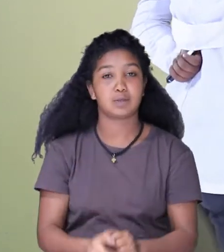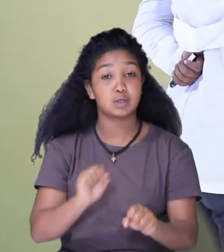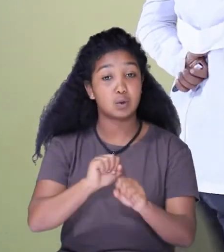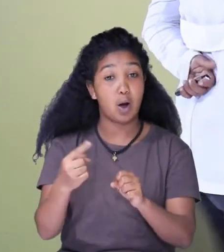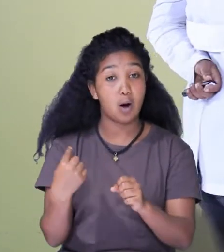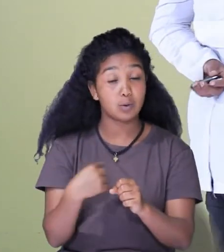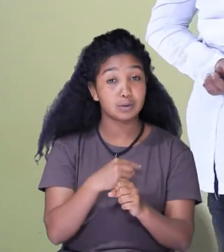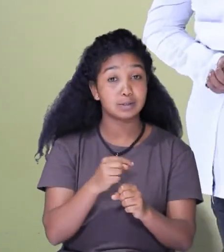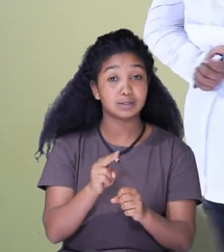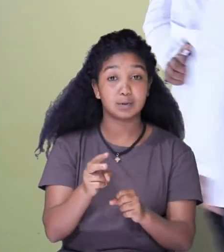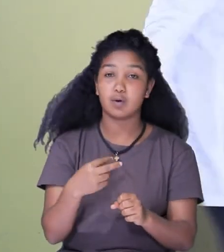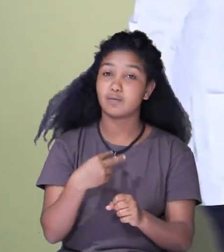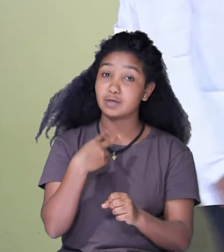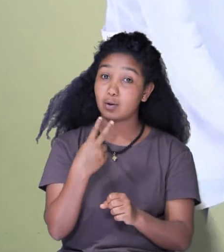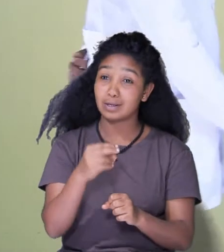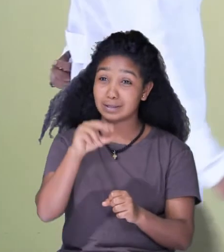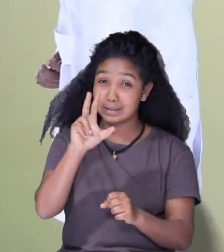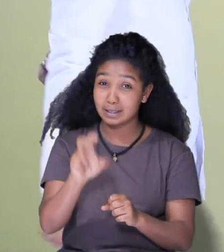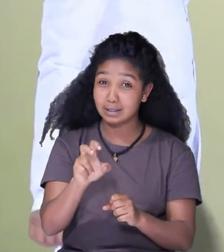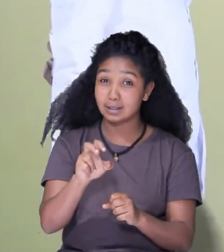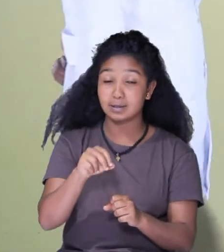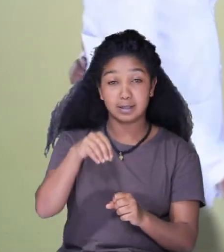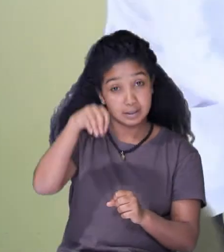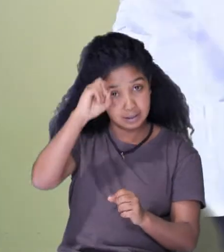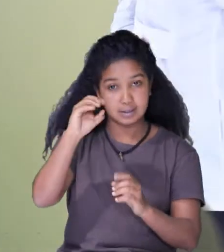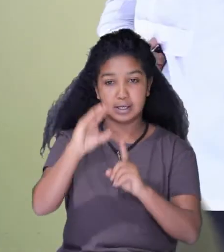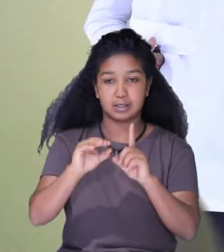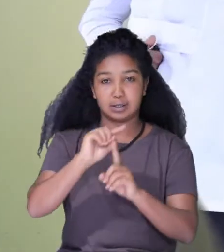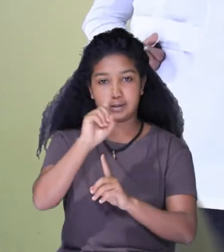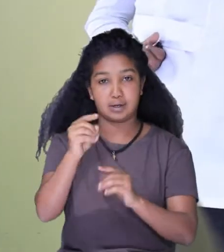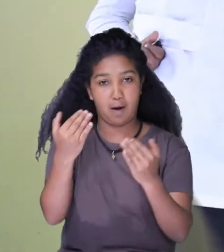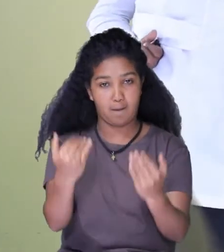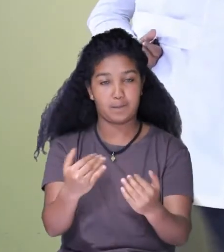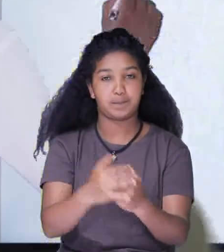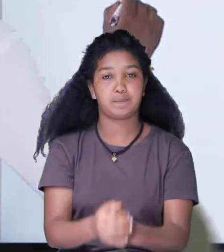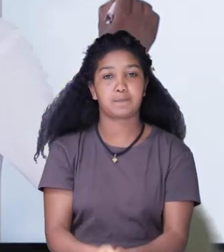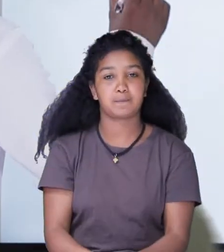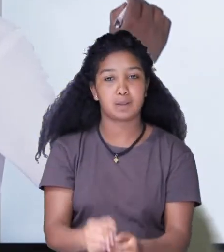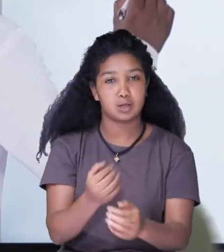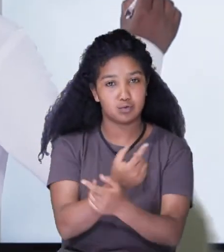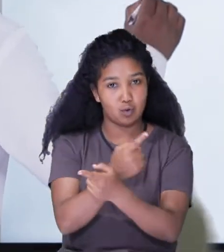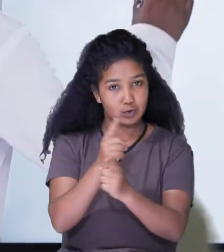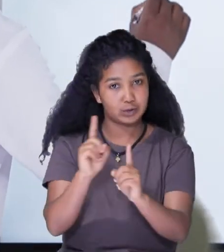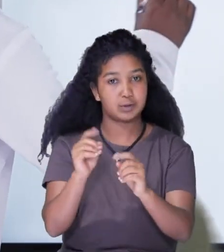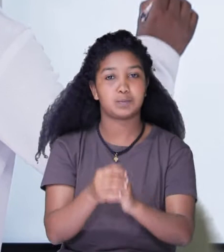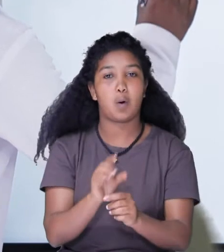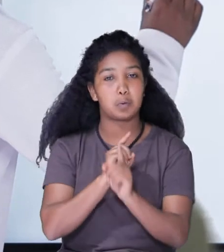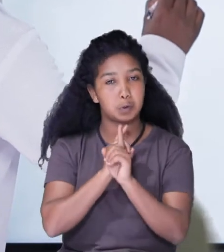our speed of sound at 30 degrees Celsius. Now solution.